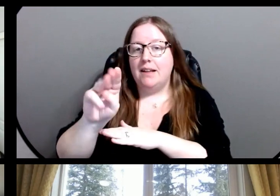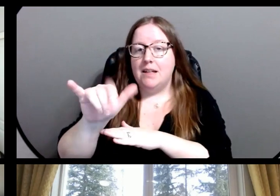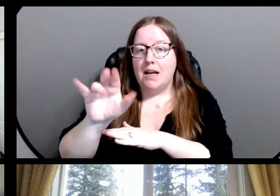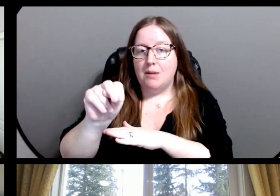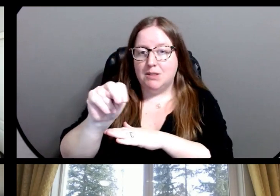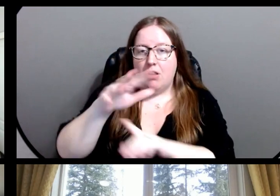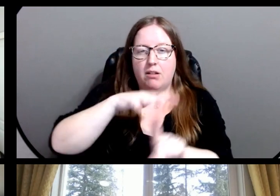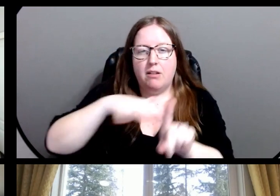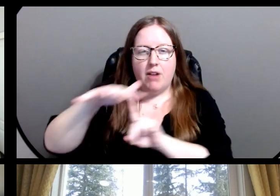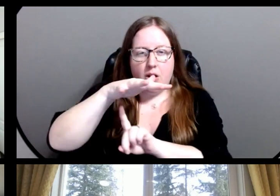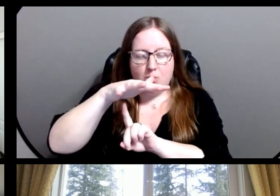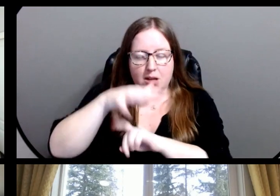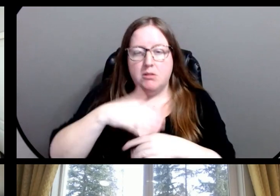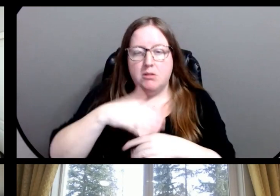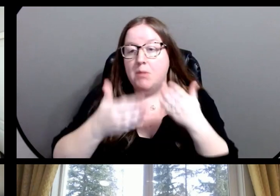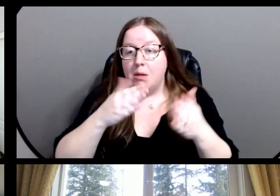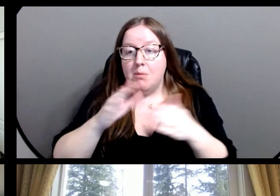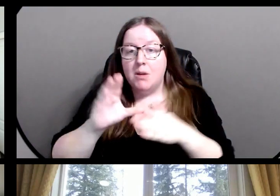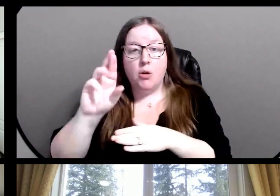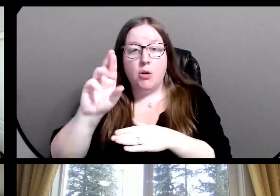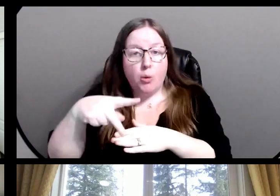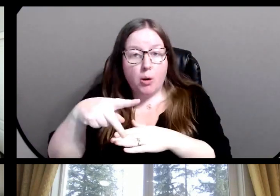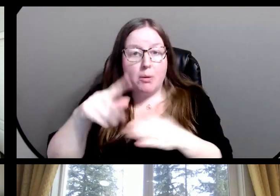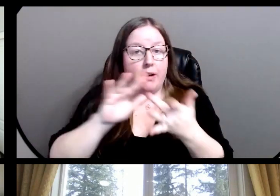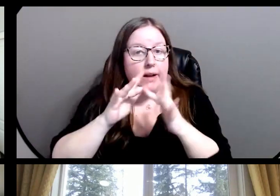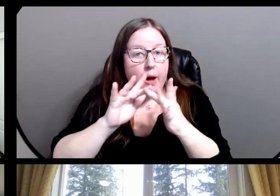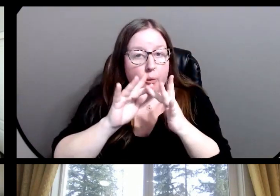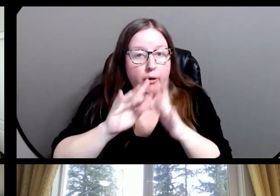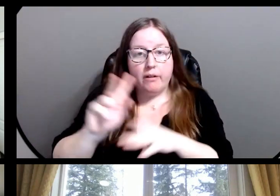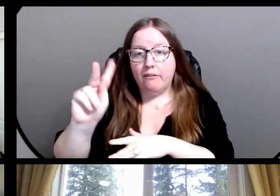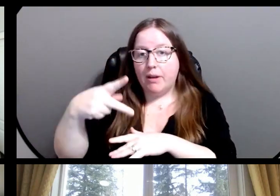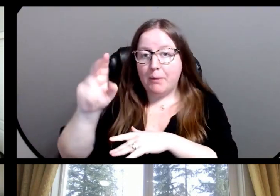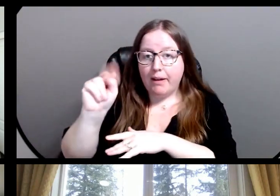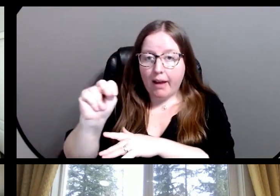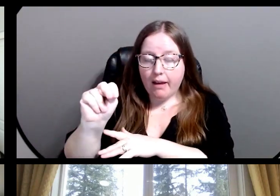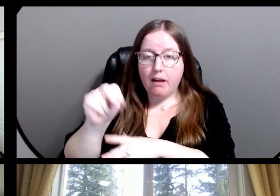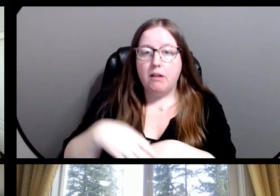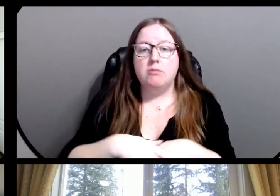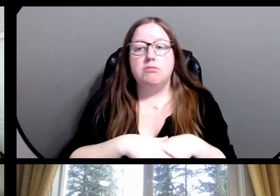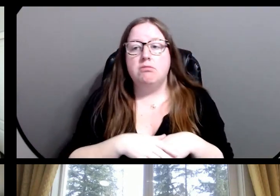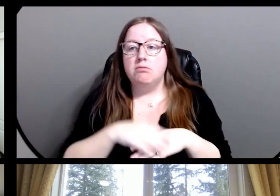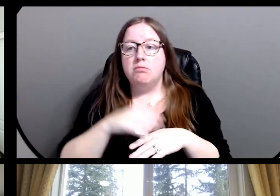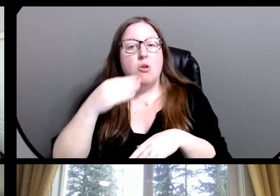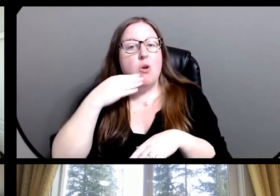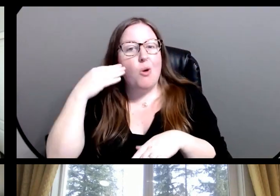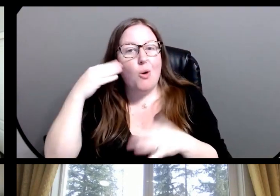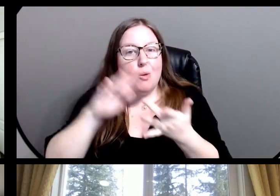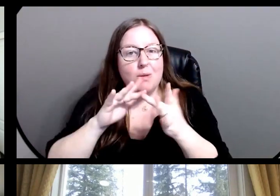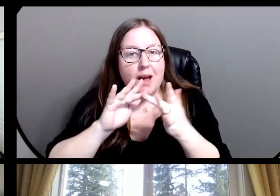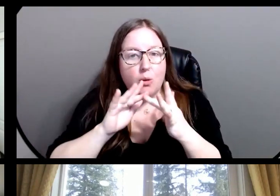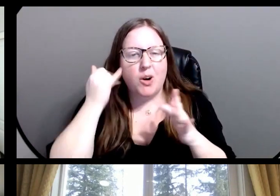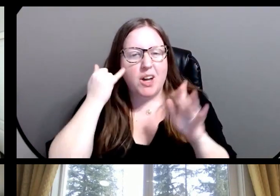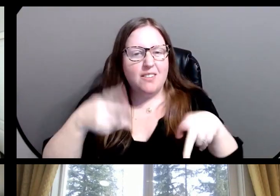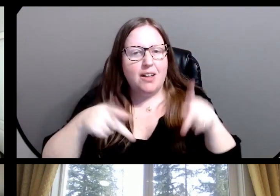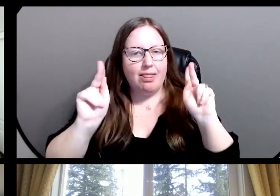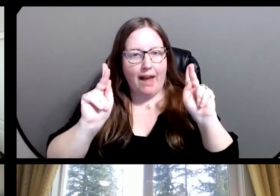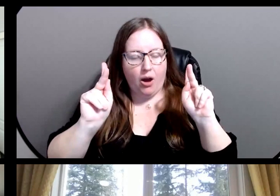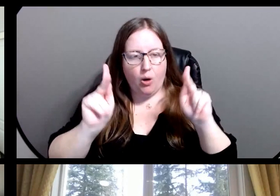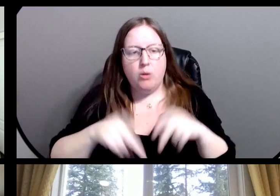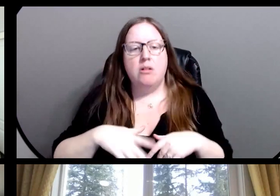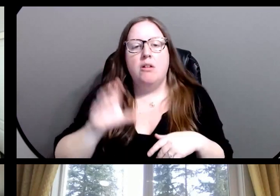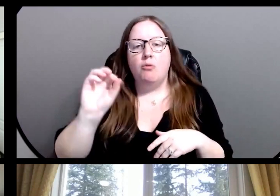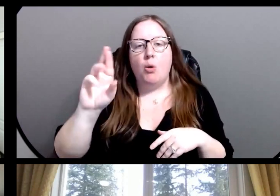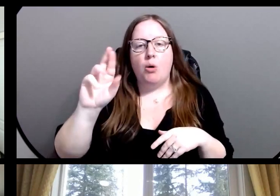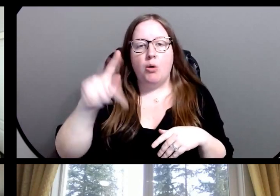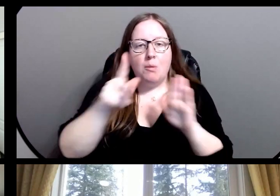different ways. That could be through your corporate network. That could be through VPNs. That could be through people's home networks if that's allowed as a corporate policy. And so